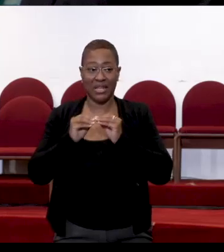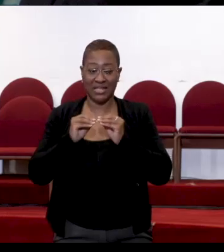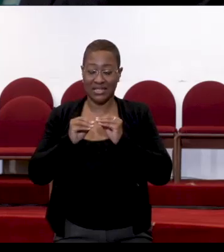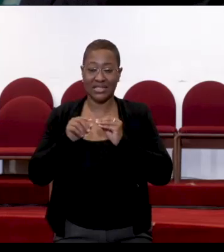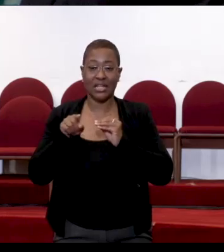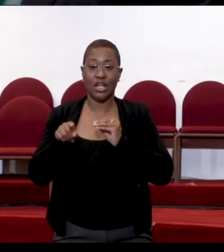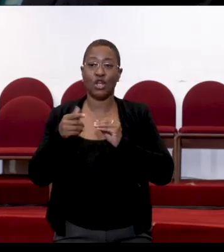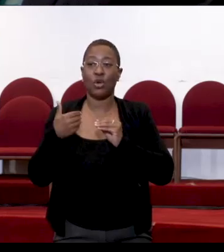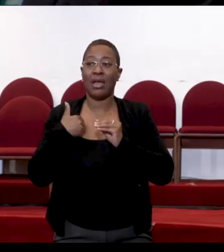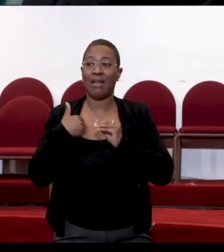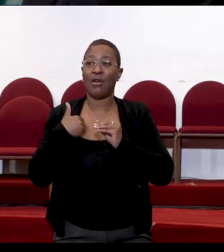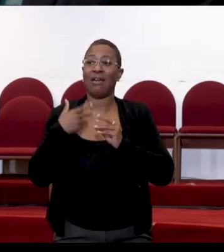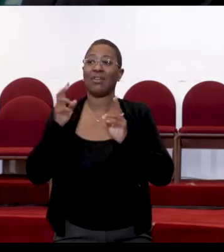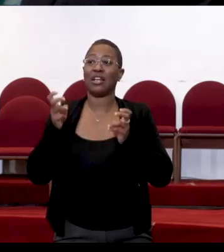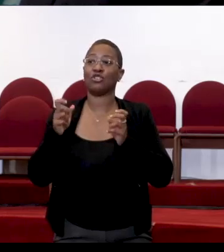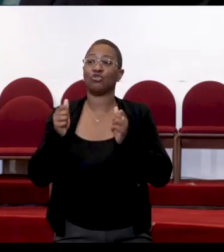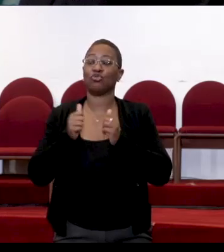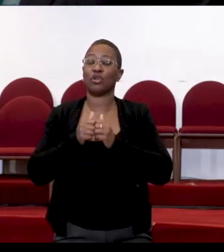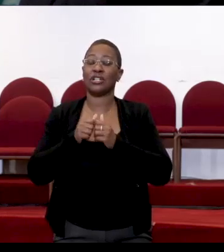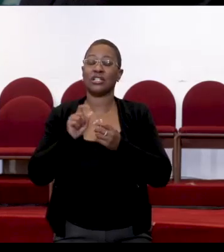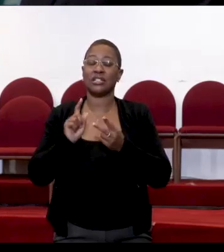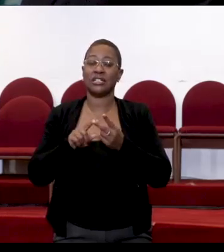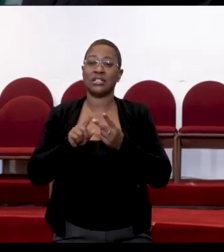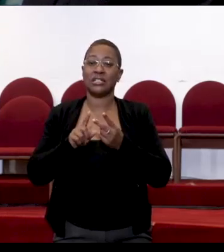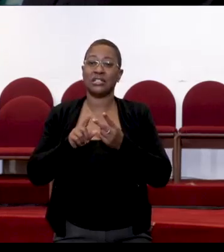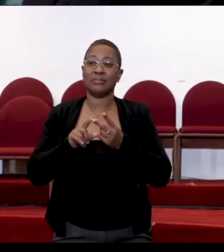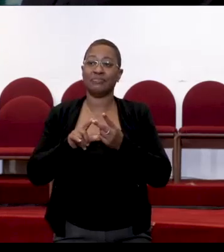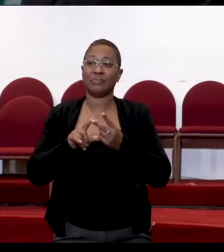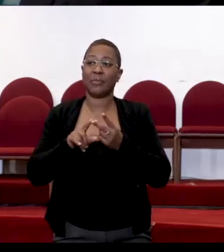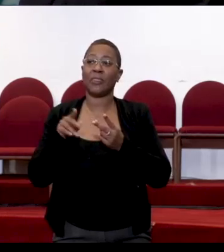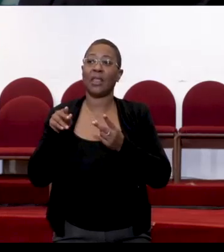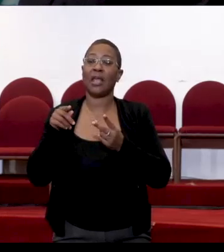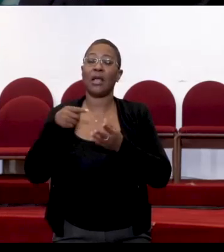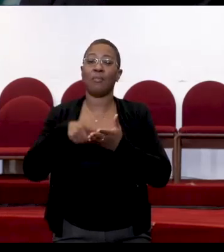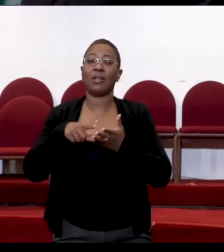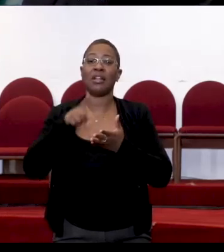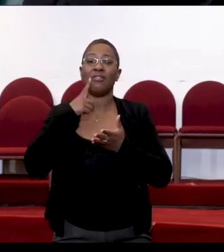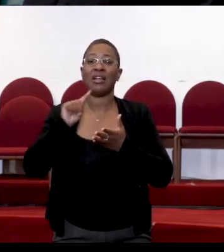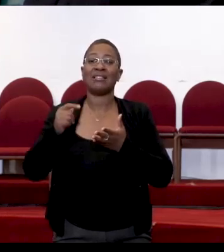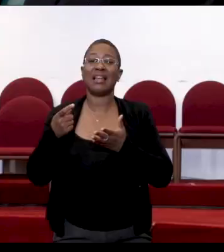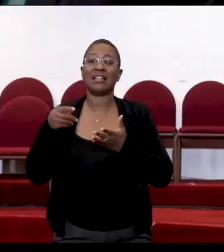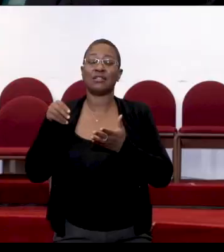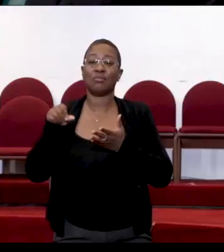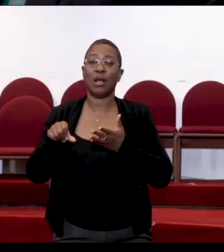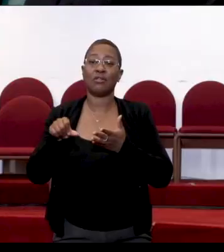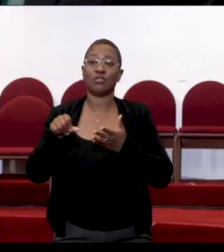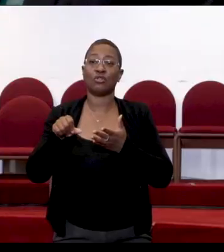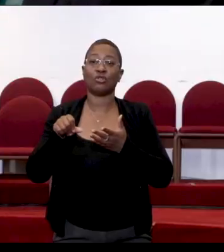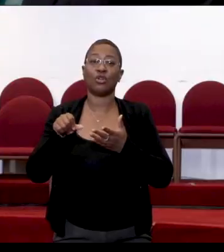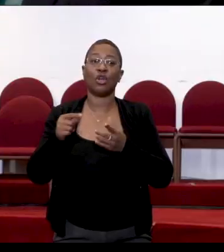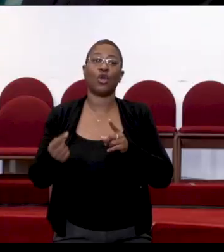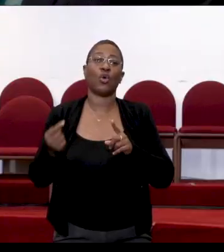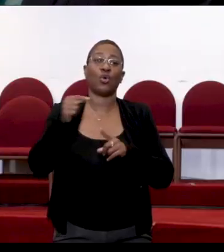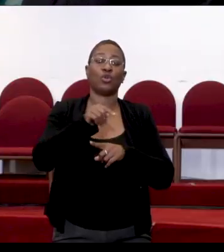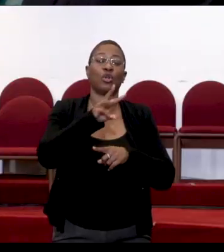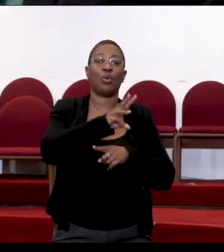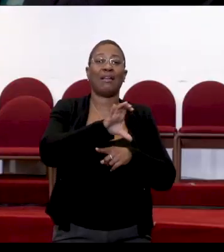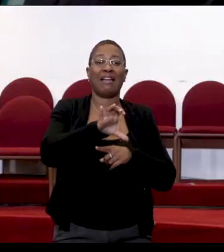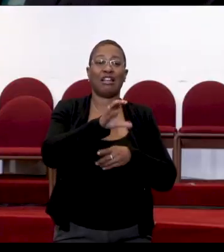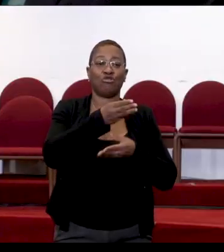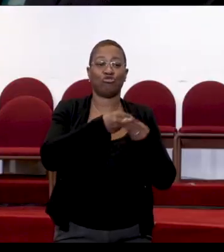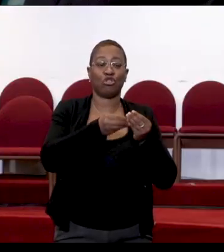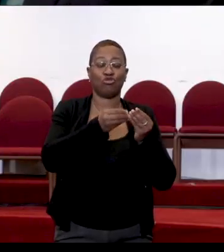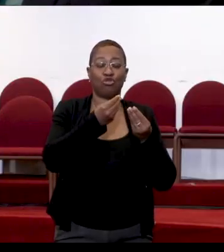you have an issue with the payments for our tax properties going straight over to Wayne County Treasurer's